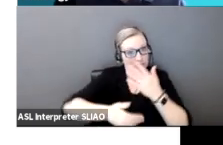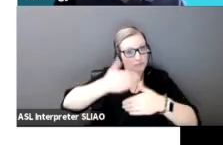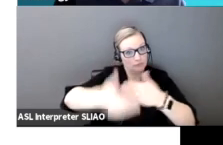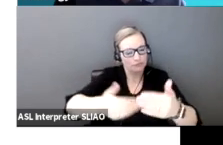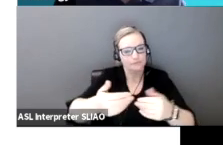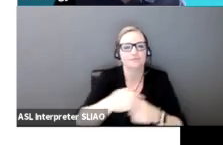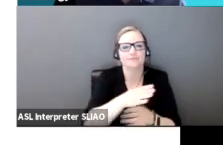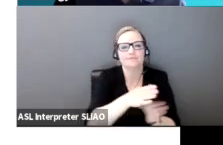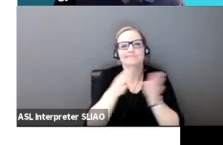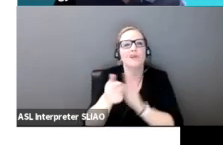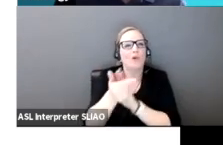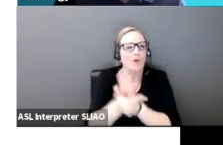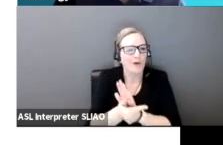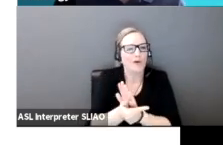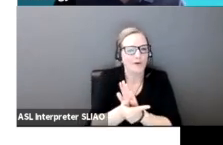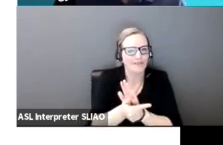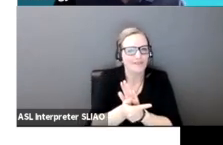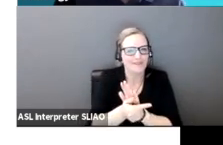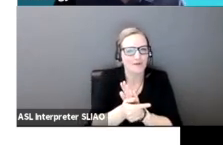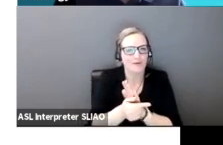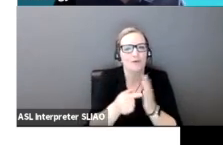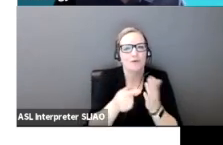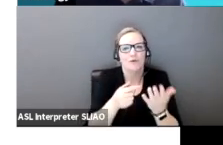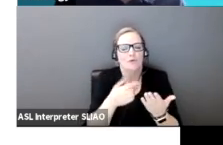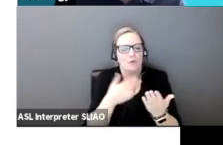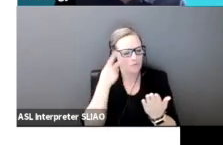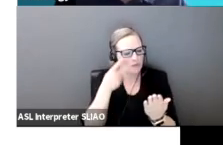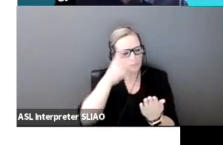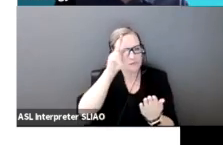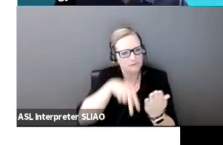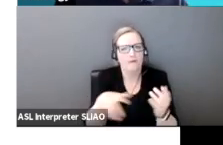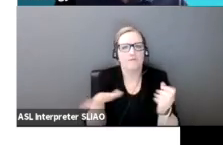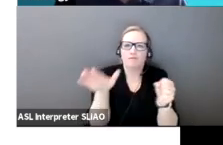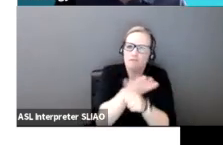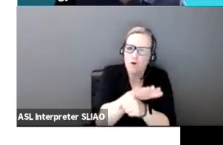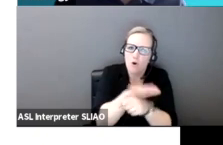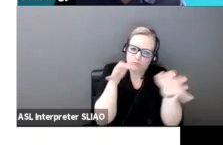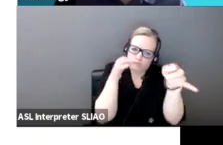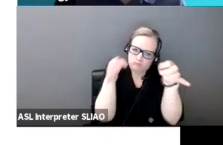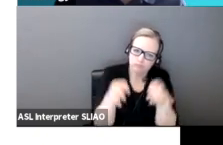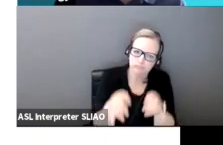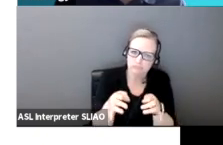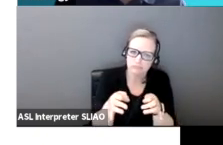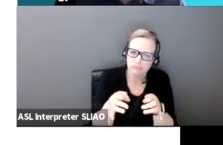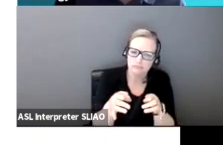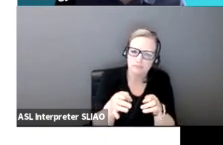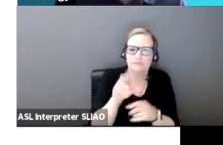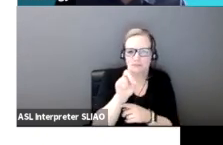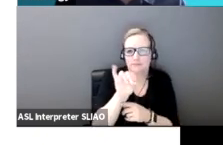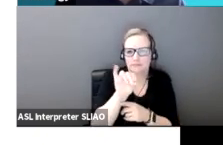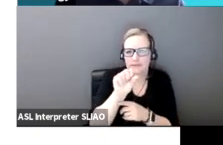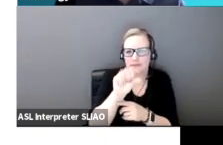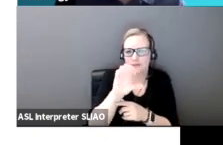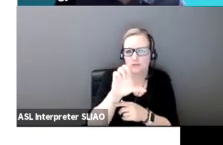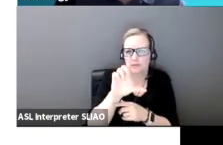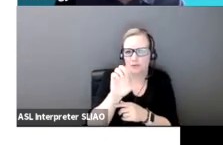patent lawyer will want to see, a full disclosure of when did you invent this and who was involved